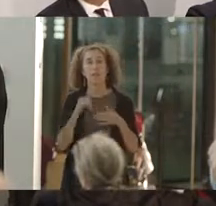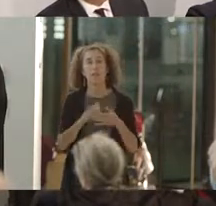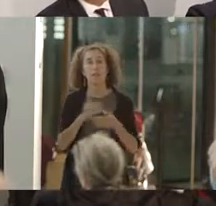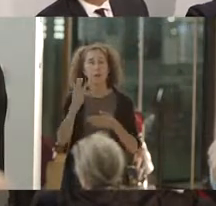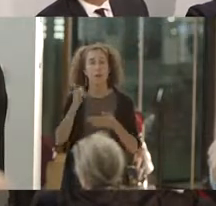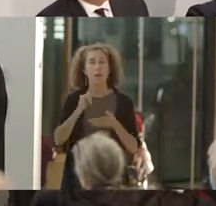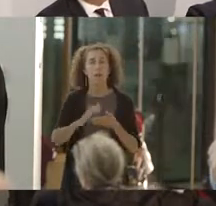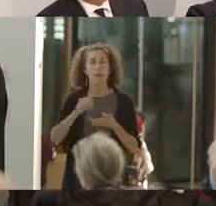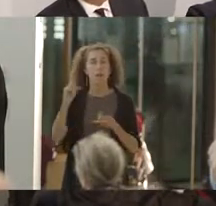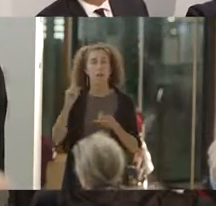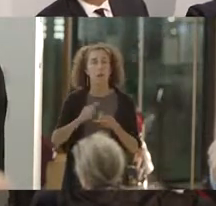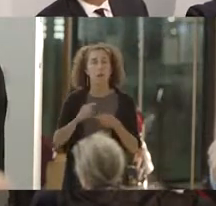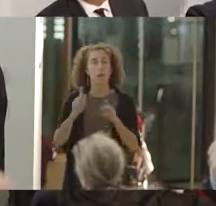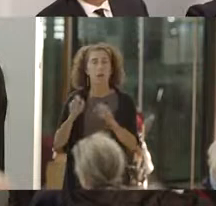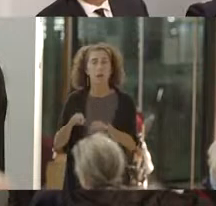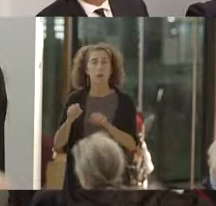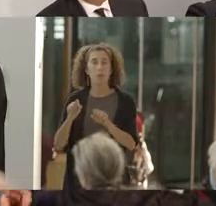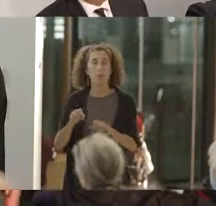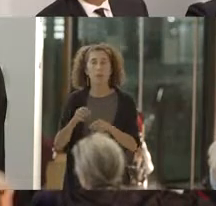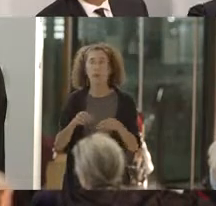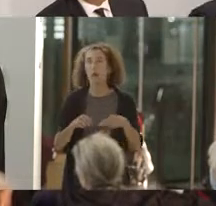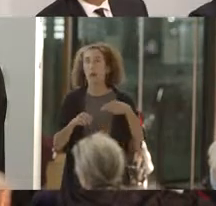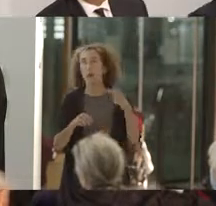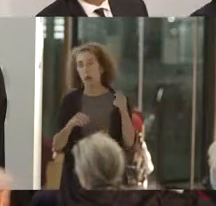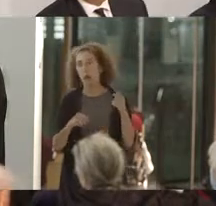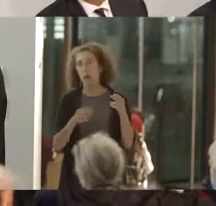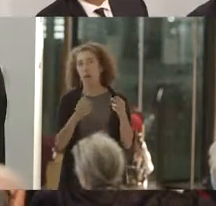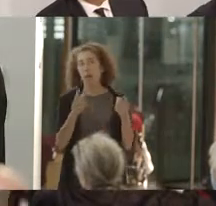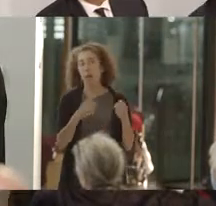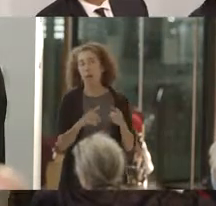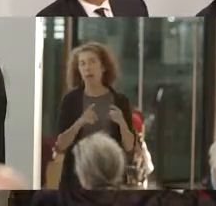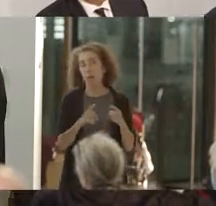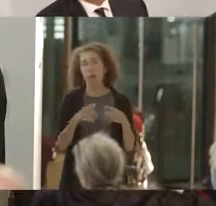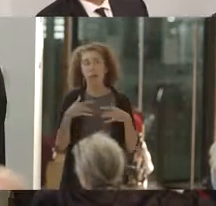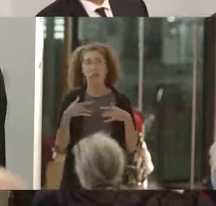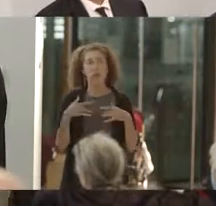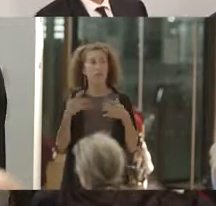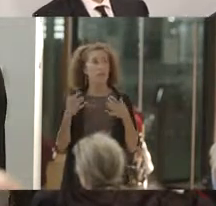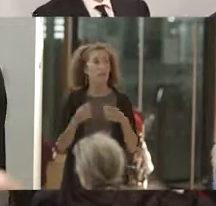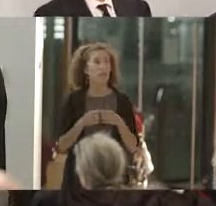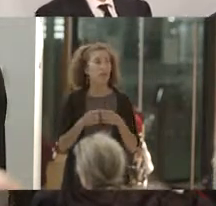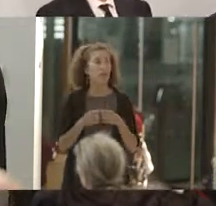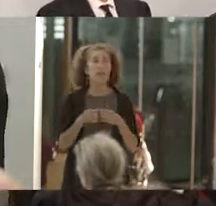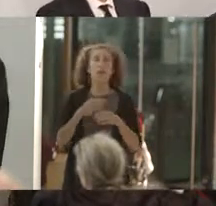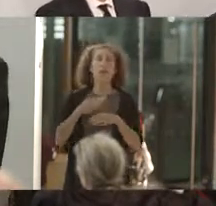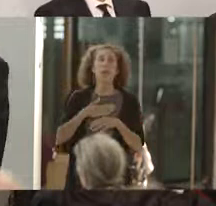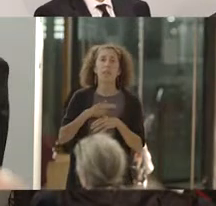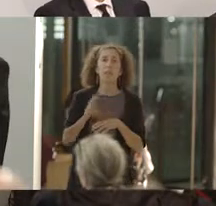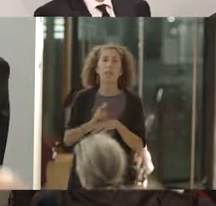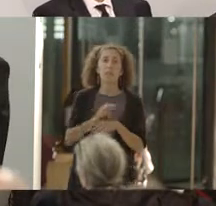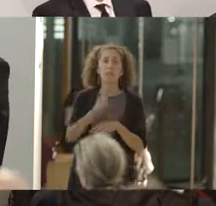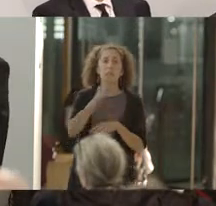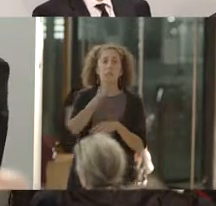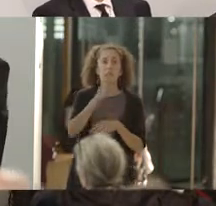a very high consequence event. And that's also been adopted by the New York State Department